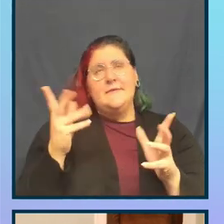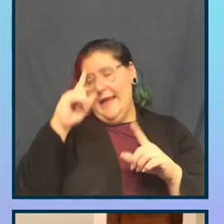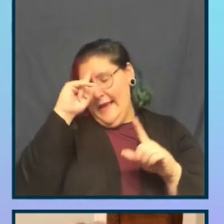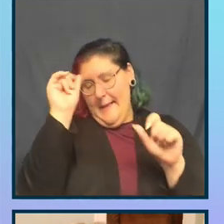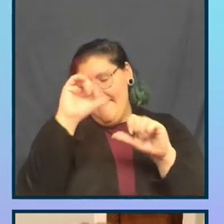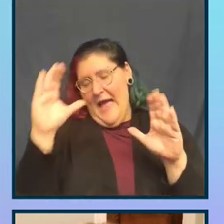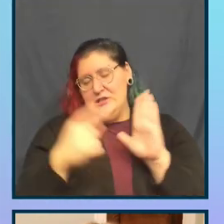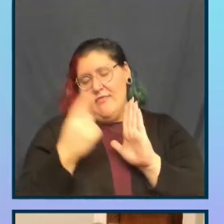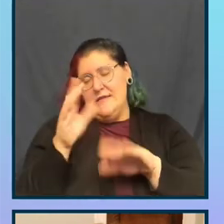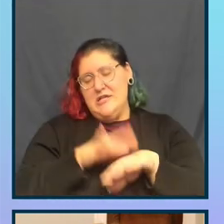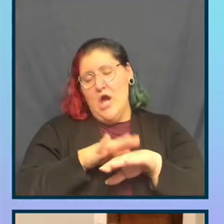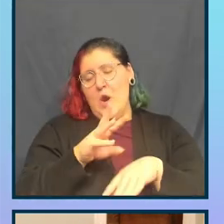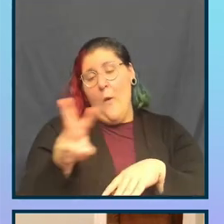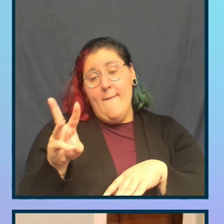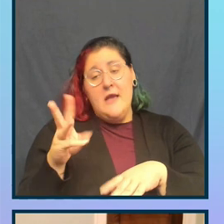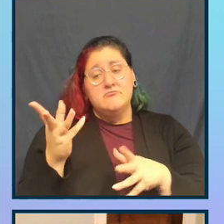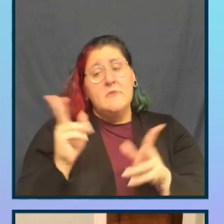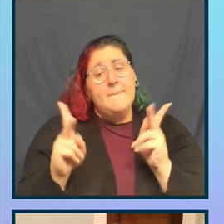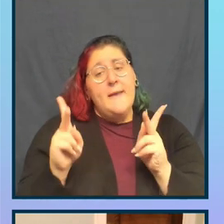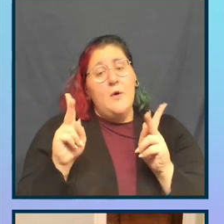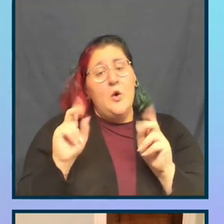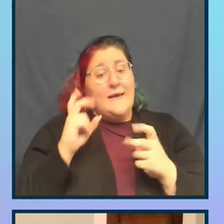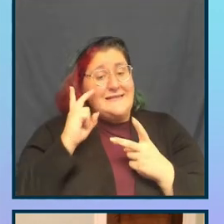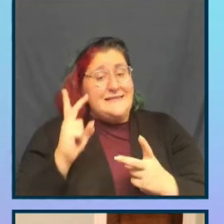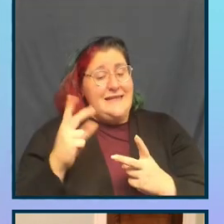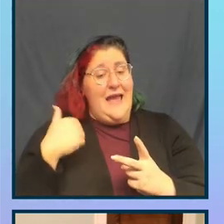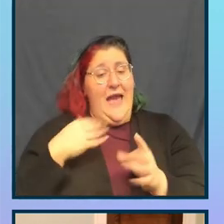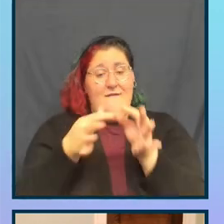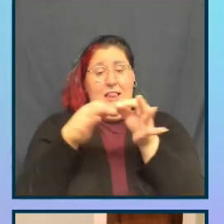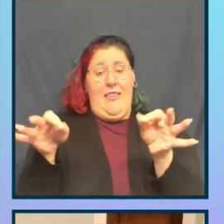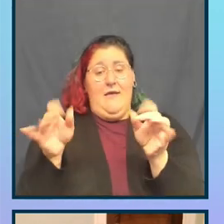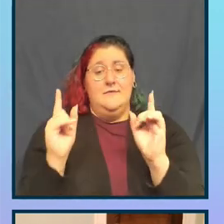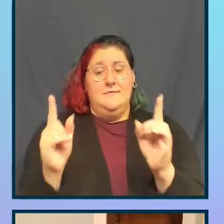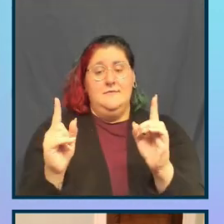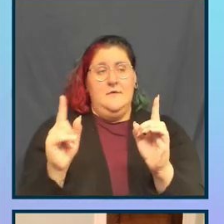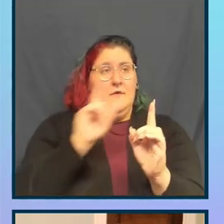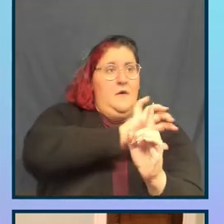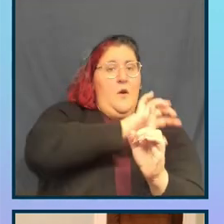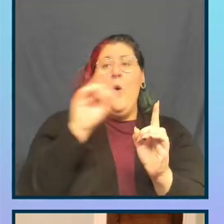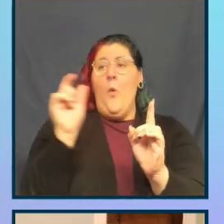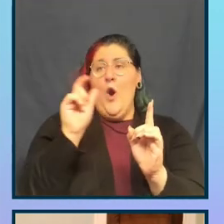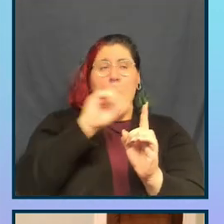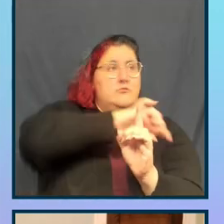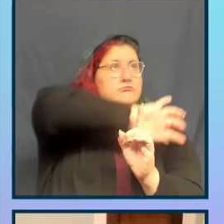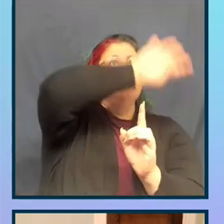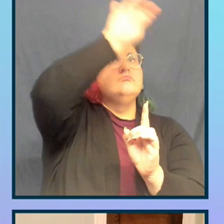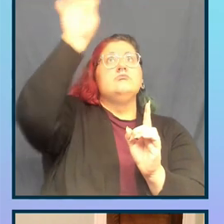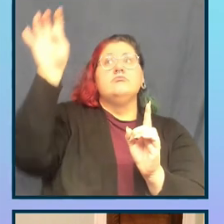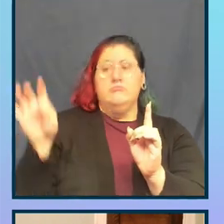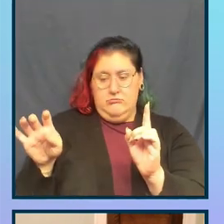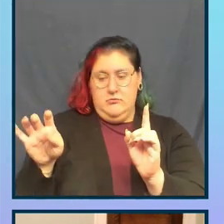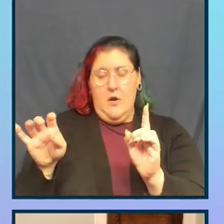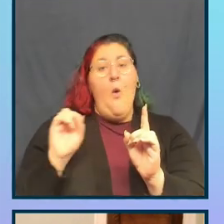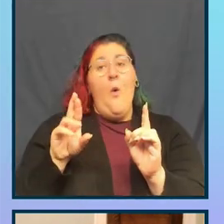those of us who are sighted, we can imagine this link is surrounded by some text about accessibility. There's a heading above the link that